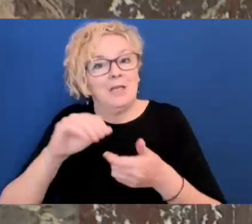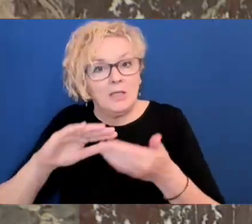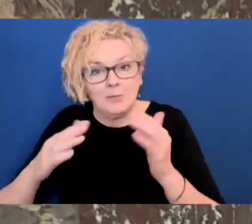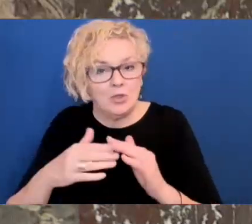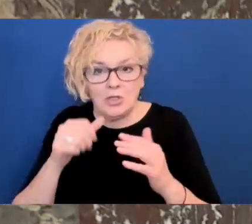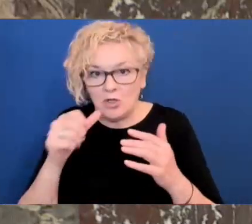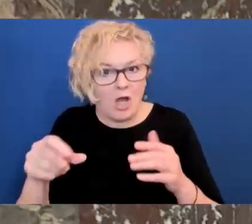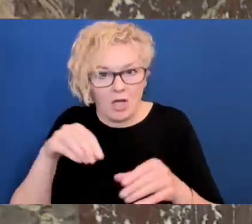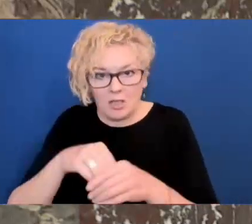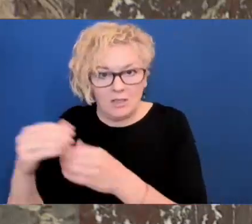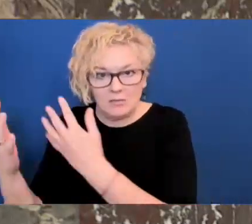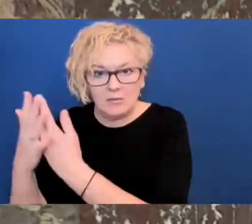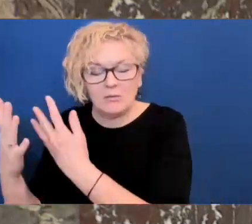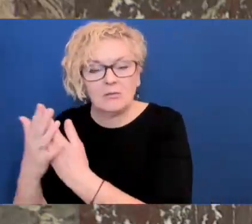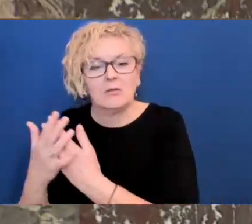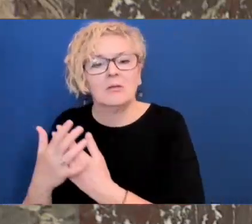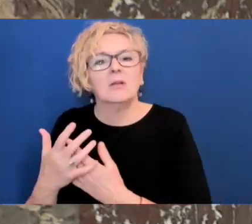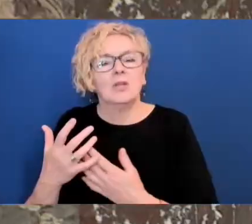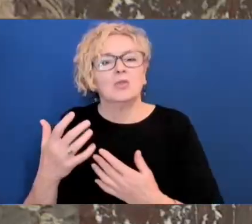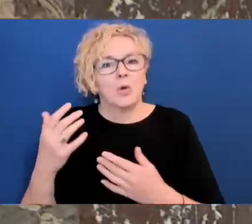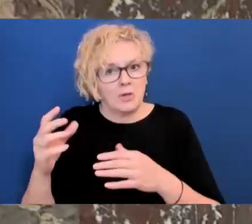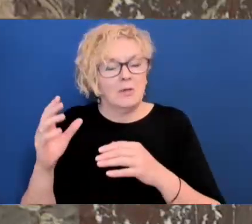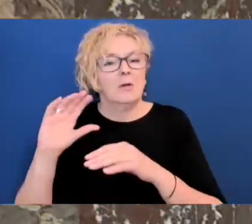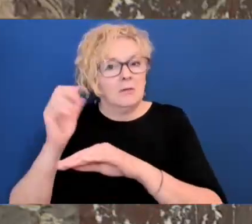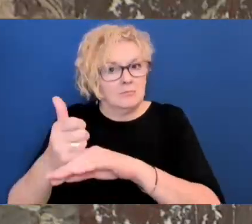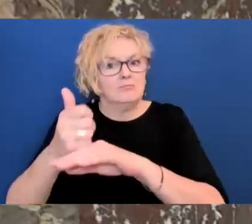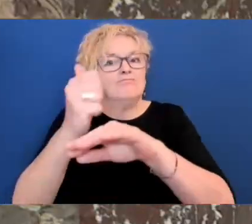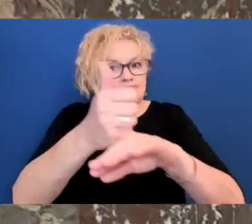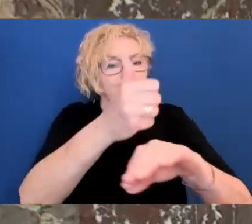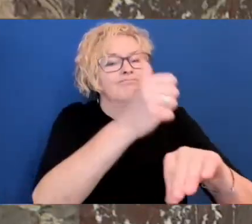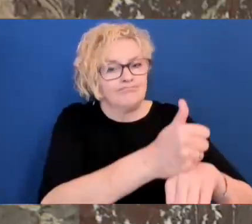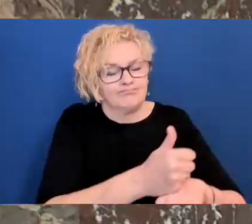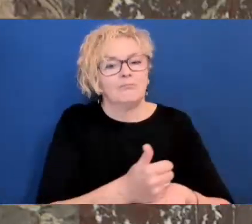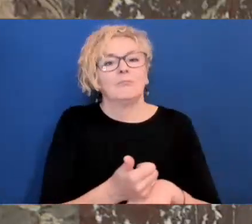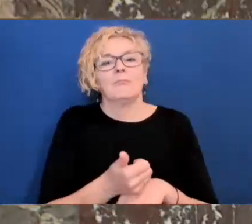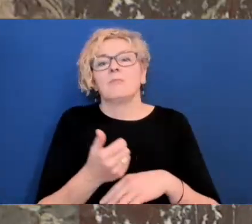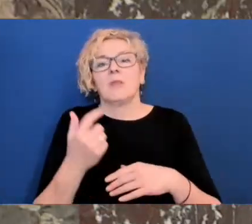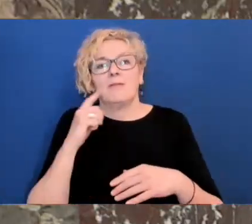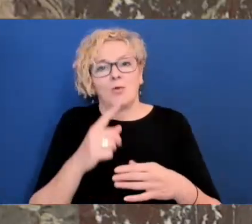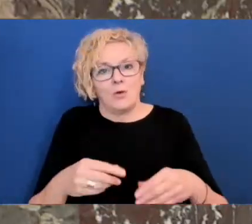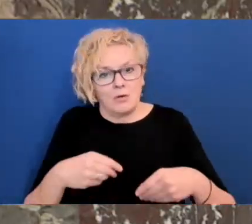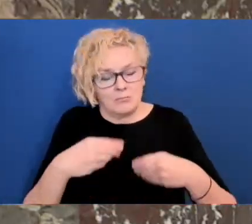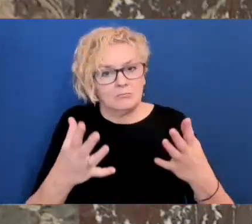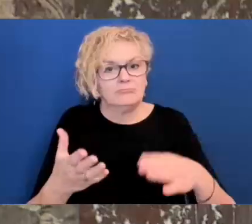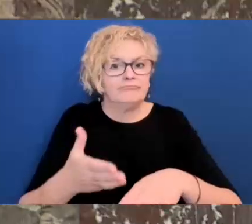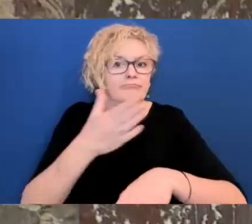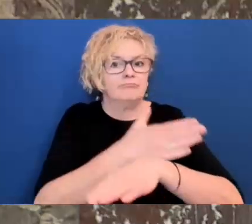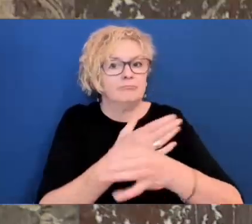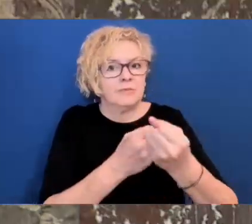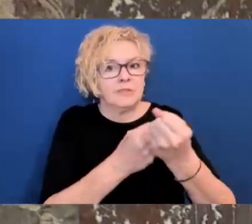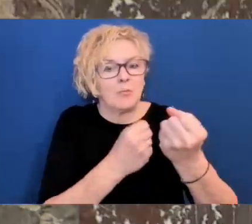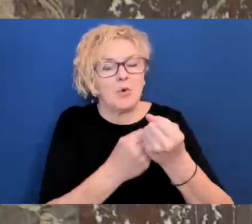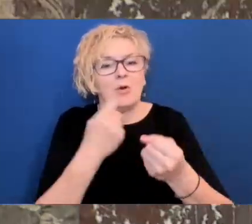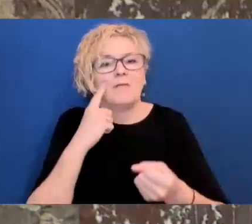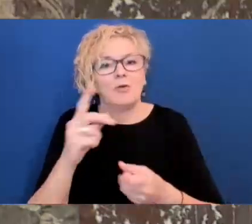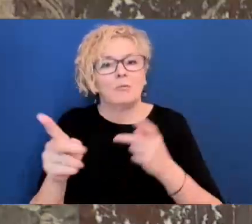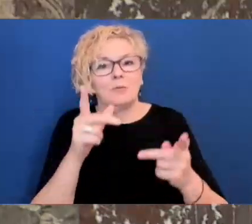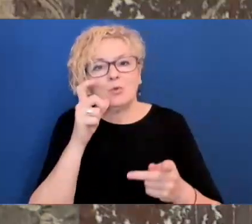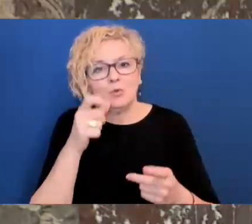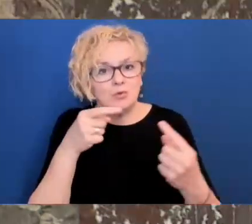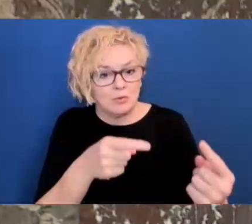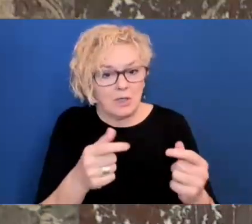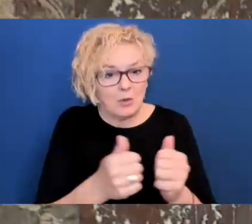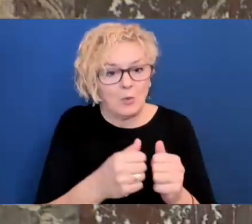province. People are struggling particularly with mental health issues, addiction issues, and brain injury all at the same time. Thank you.